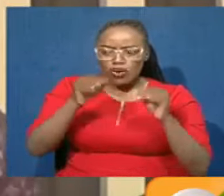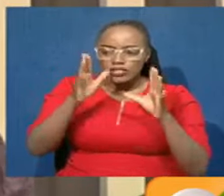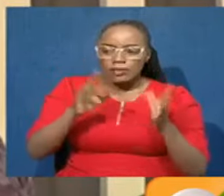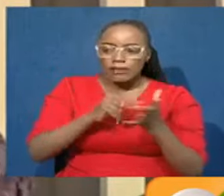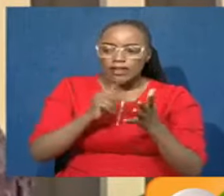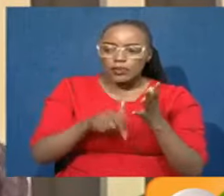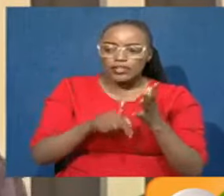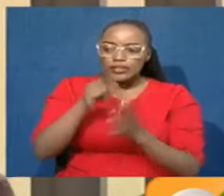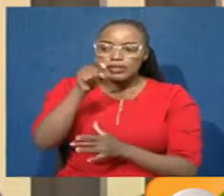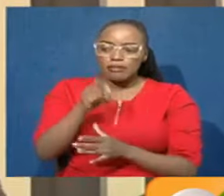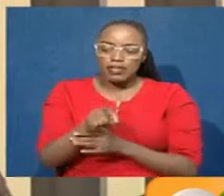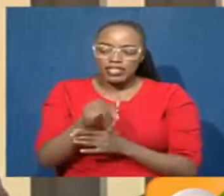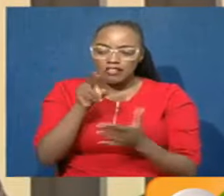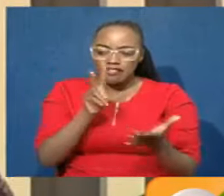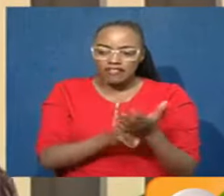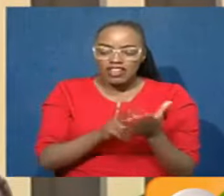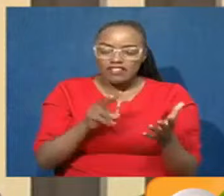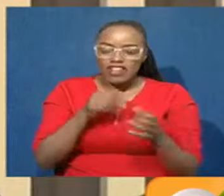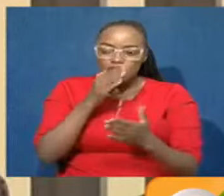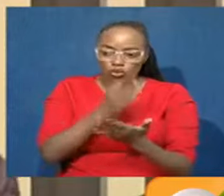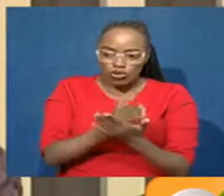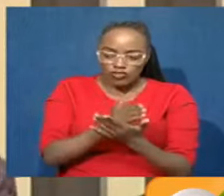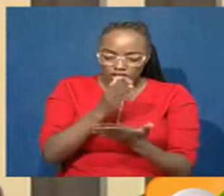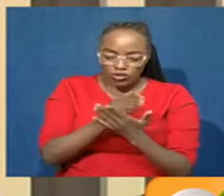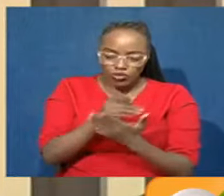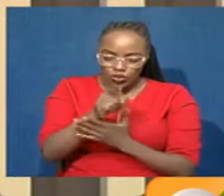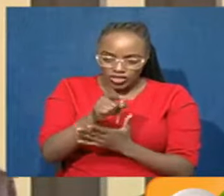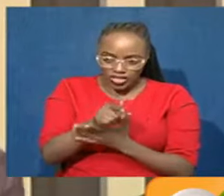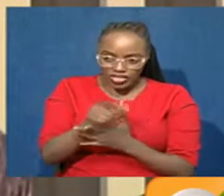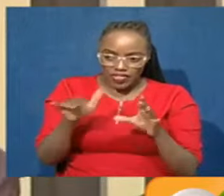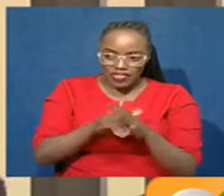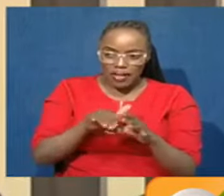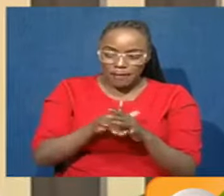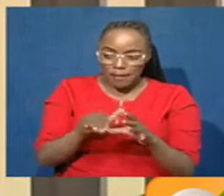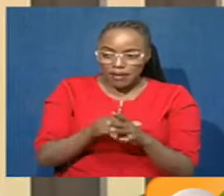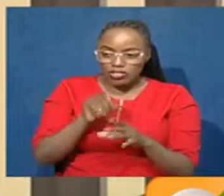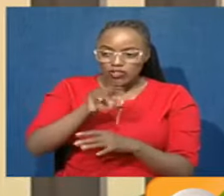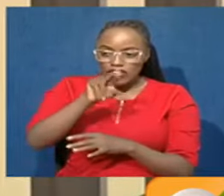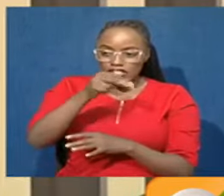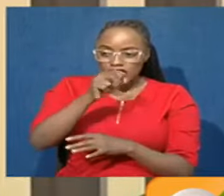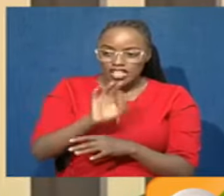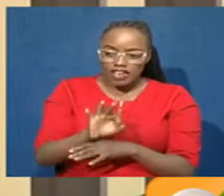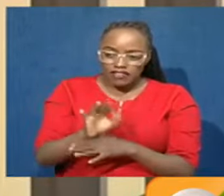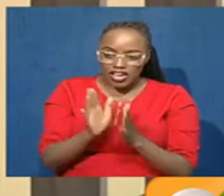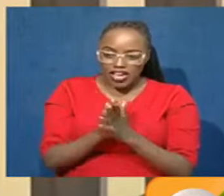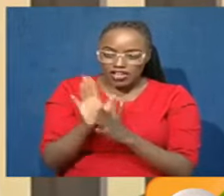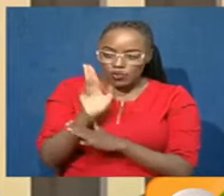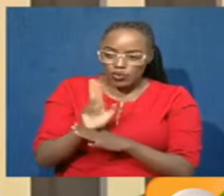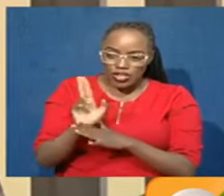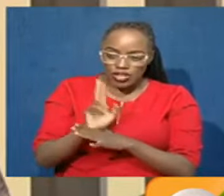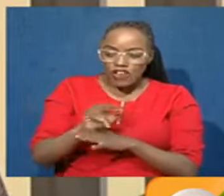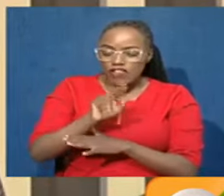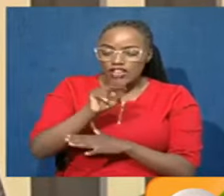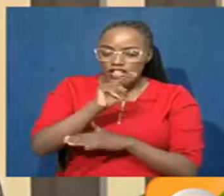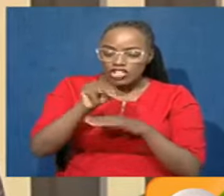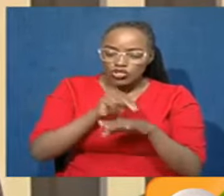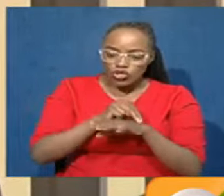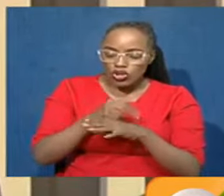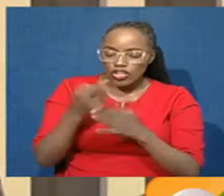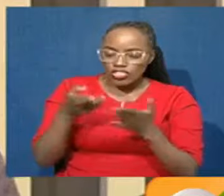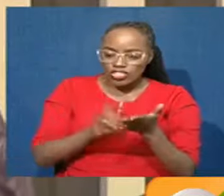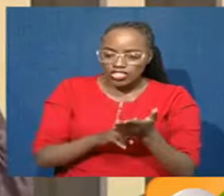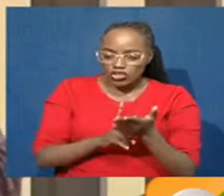to verify that to confirm that indeed these are the members of NHIF, and we used the National Registration Bureau